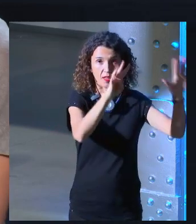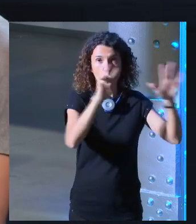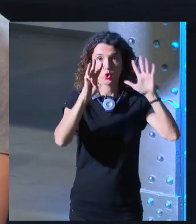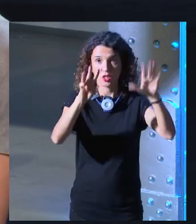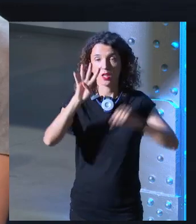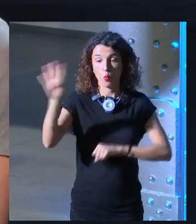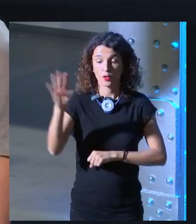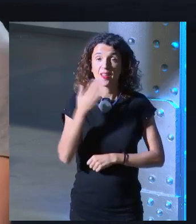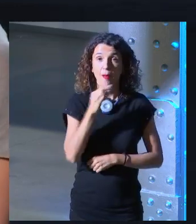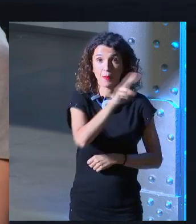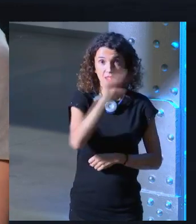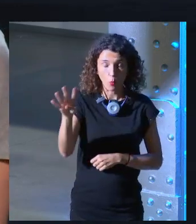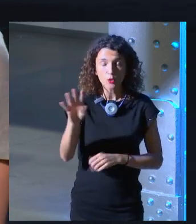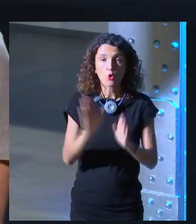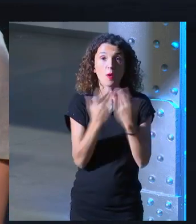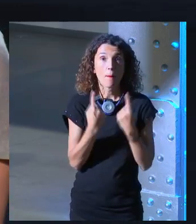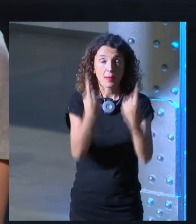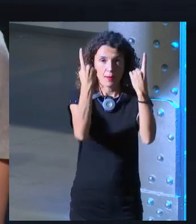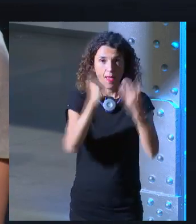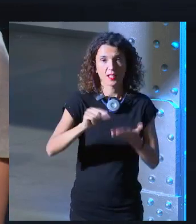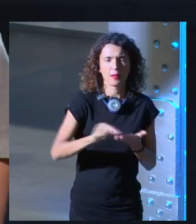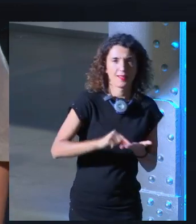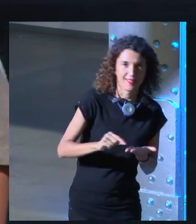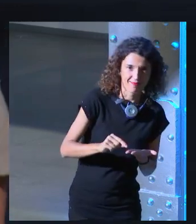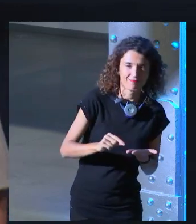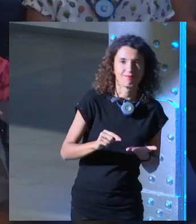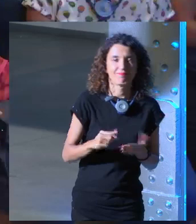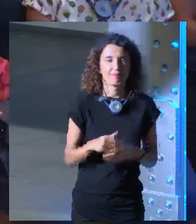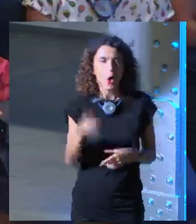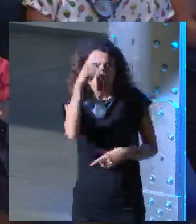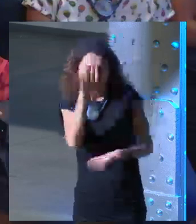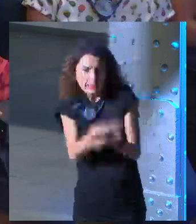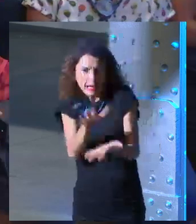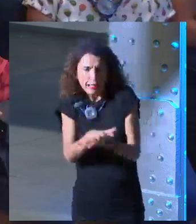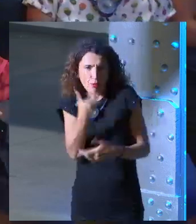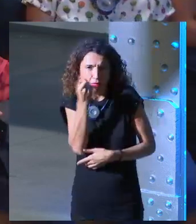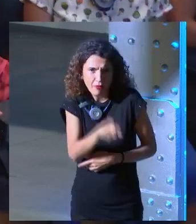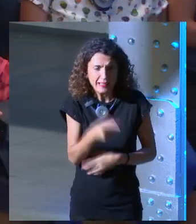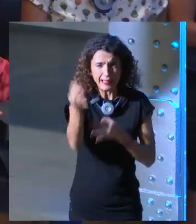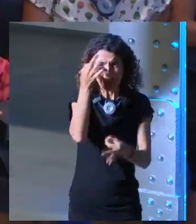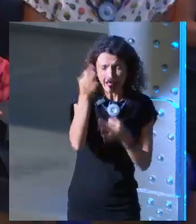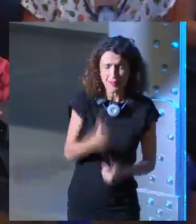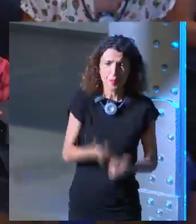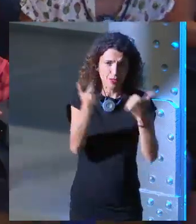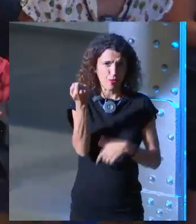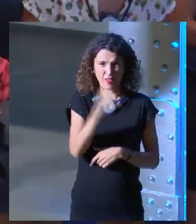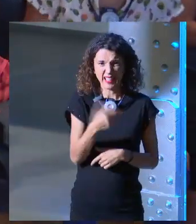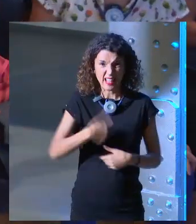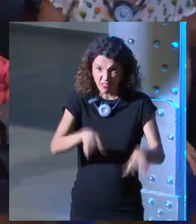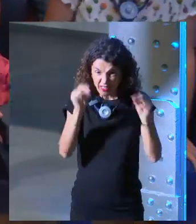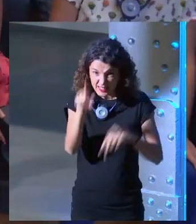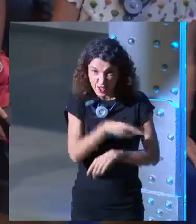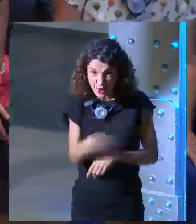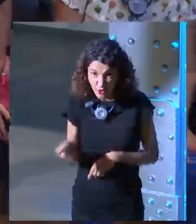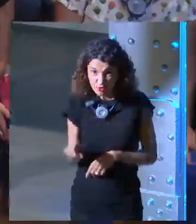In 1984, when she was 24, she wrote her own book. Can we stop now? Let's